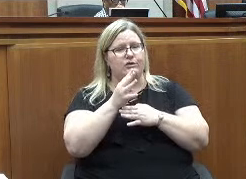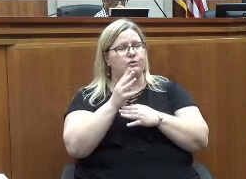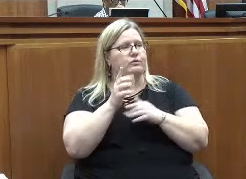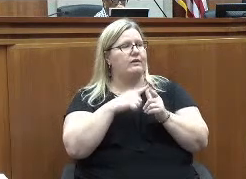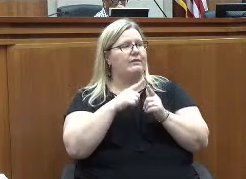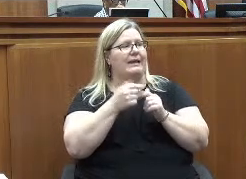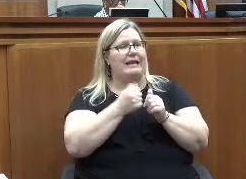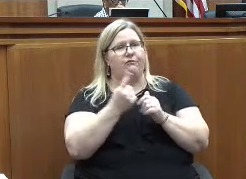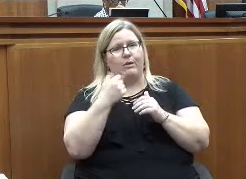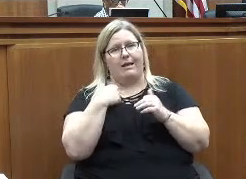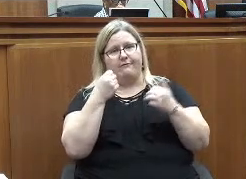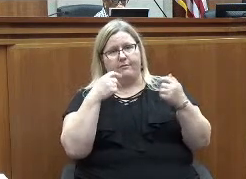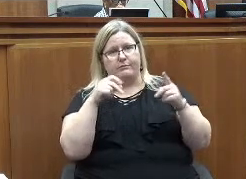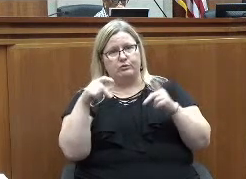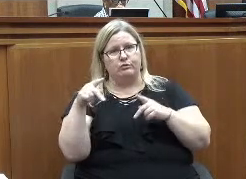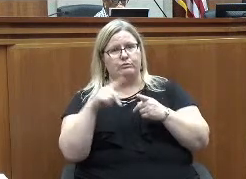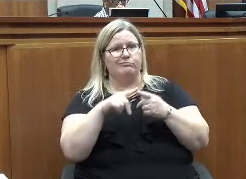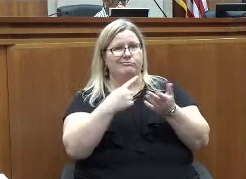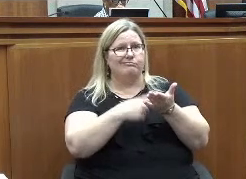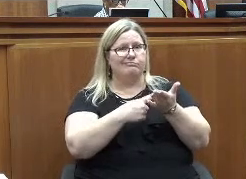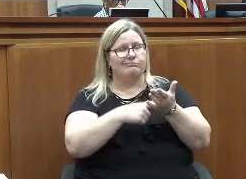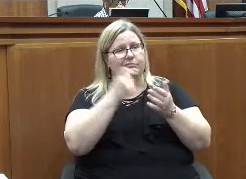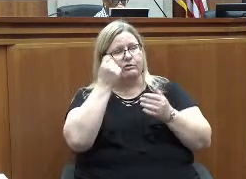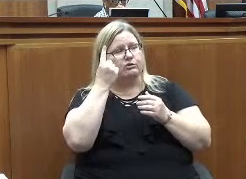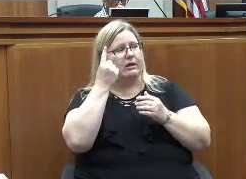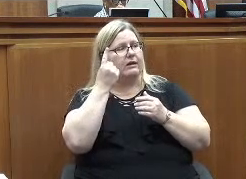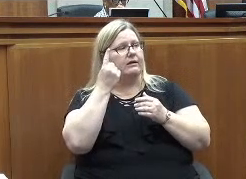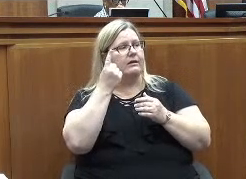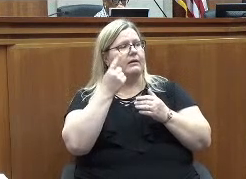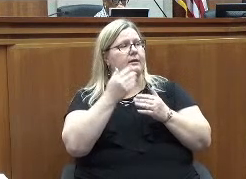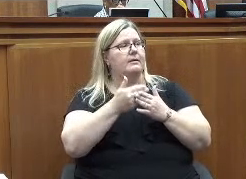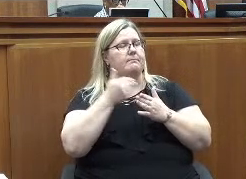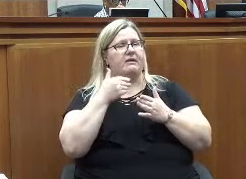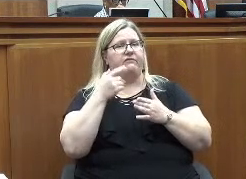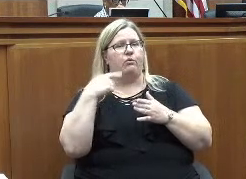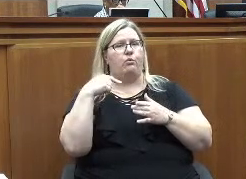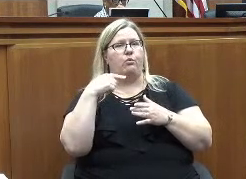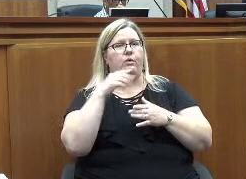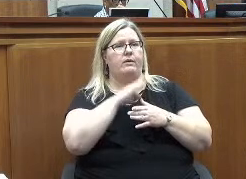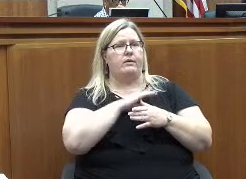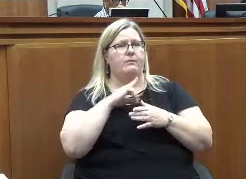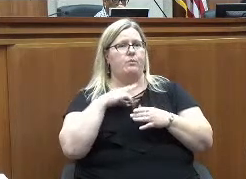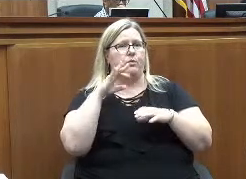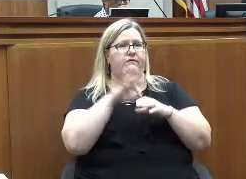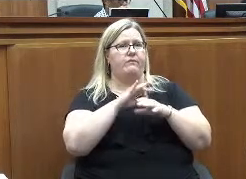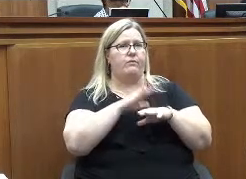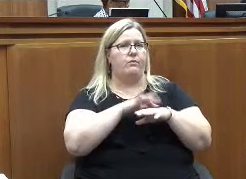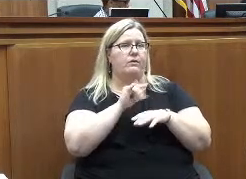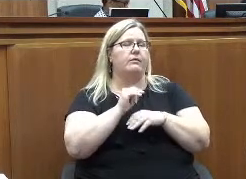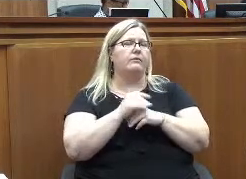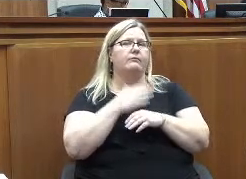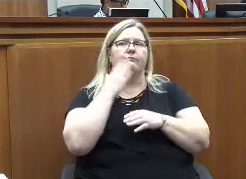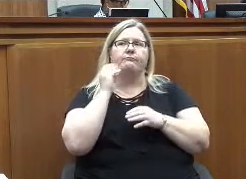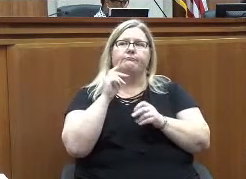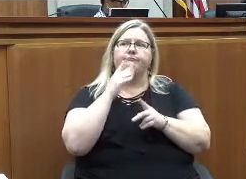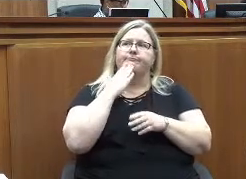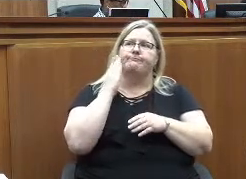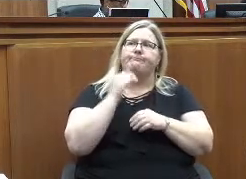that everyone has an opportunity to discuss it and understand it before we're going to take a vote on it. Thank you.